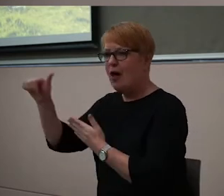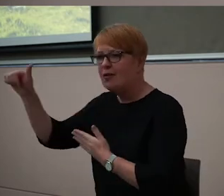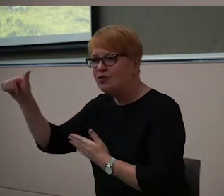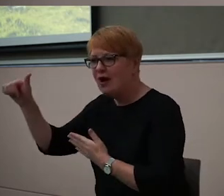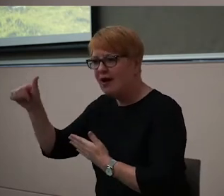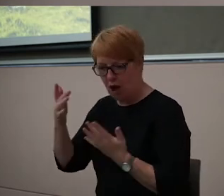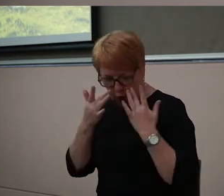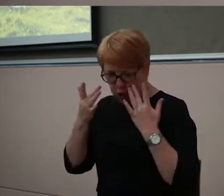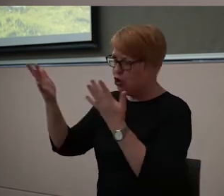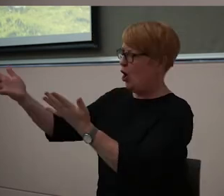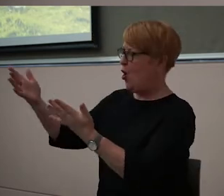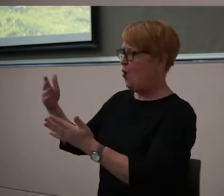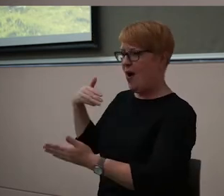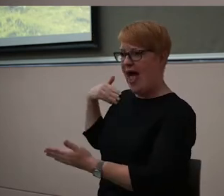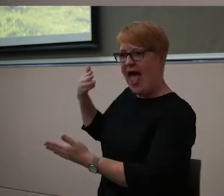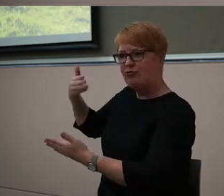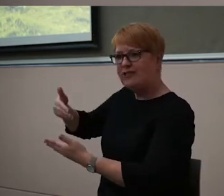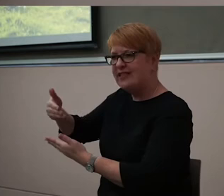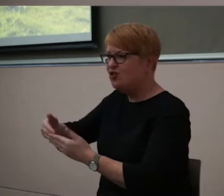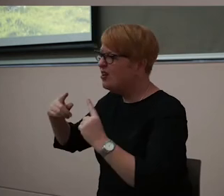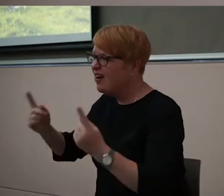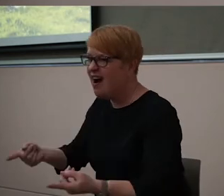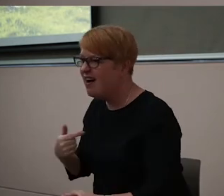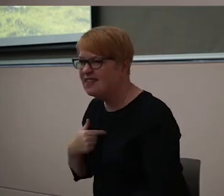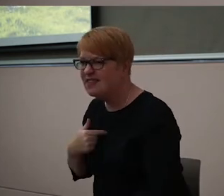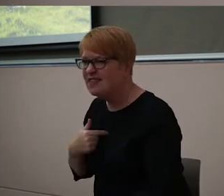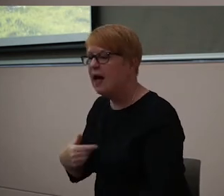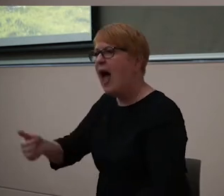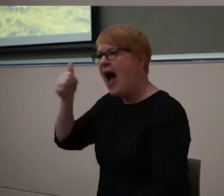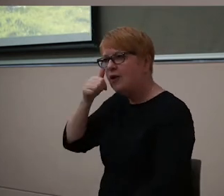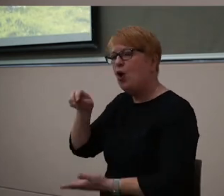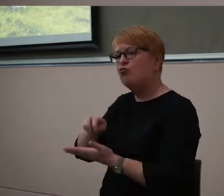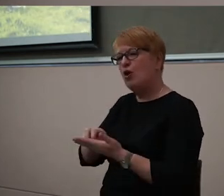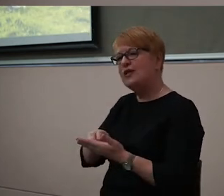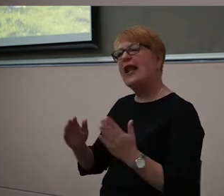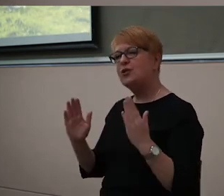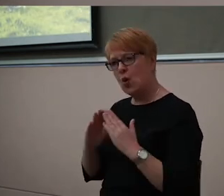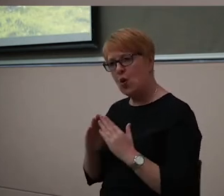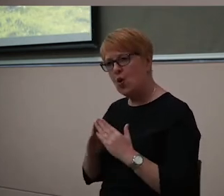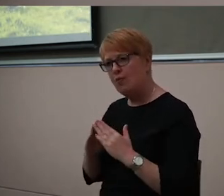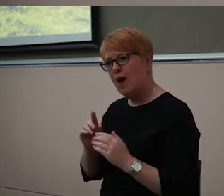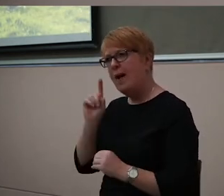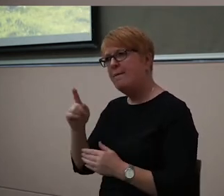Home Office, he would be paid as a special case. She had been able to support them by going out to work.